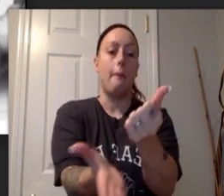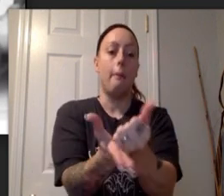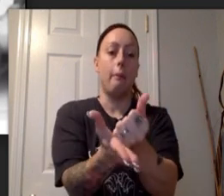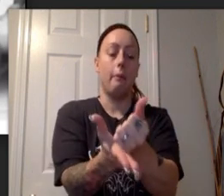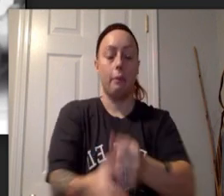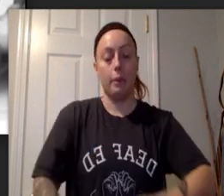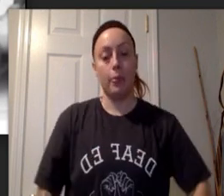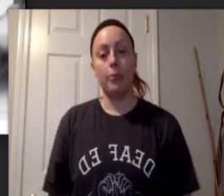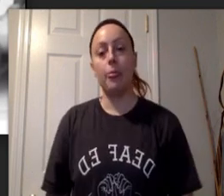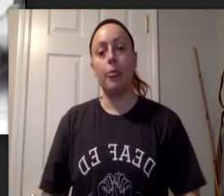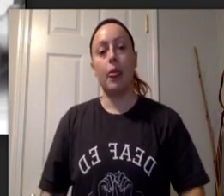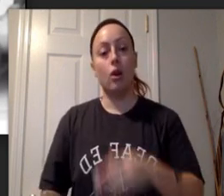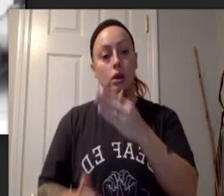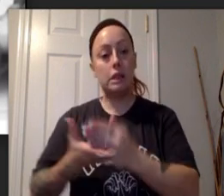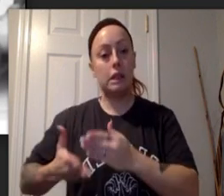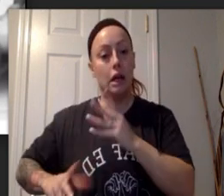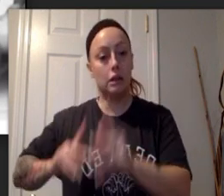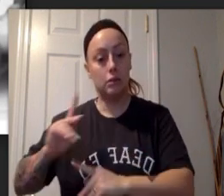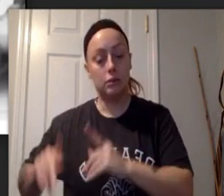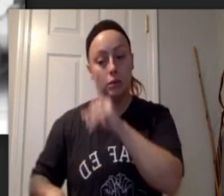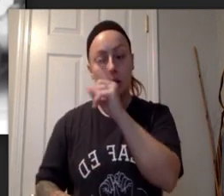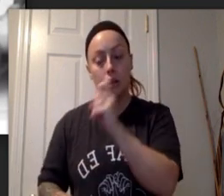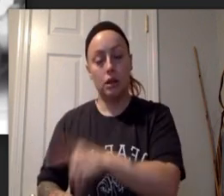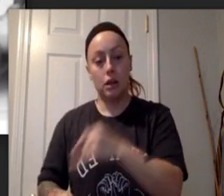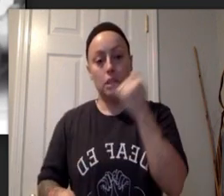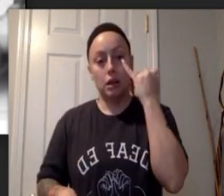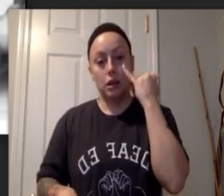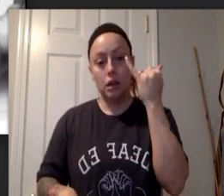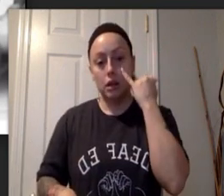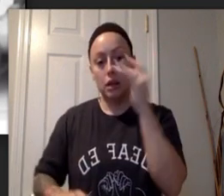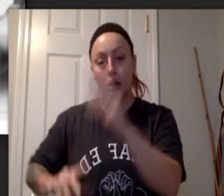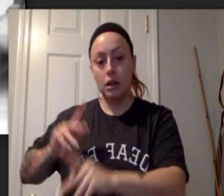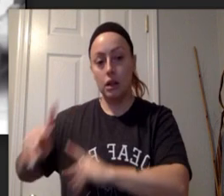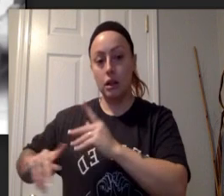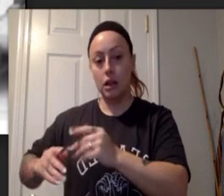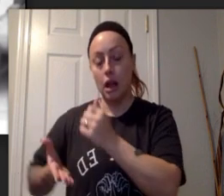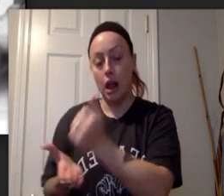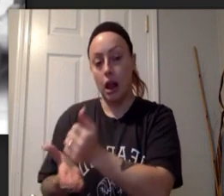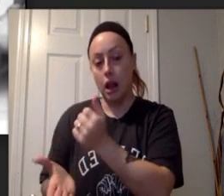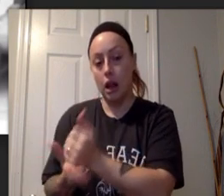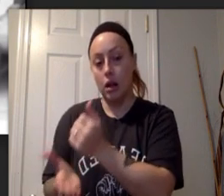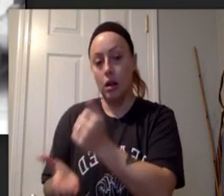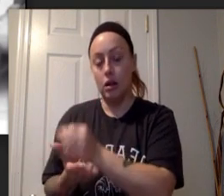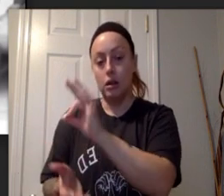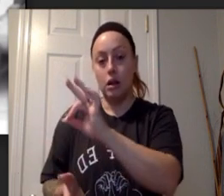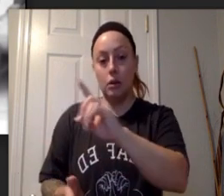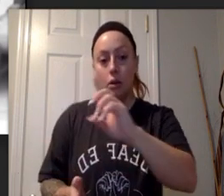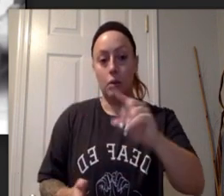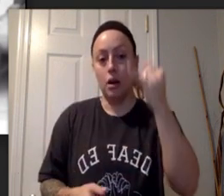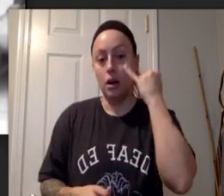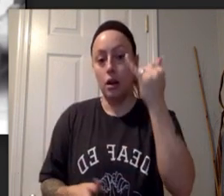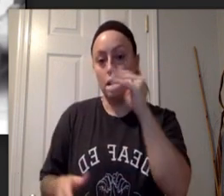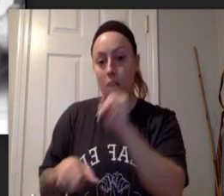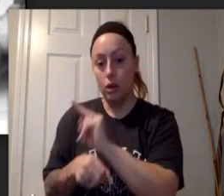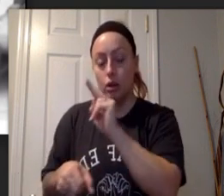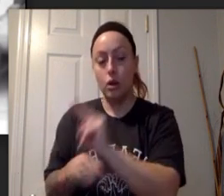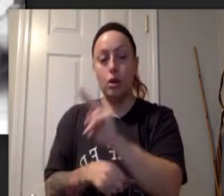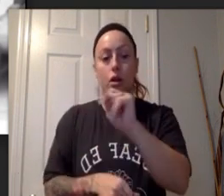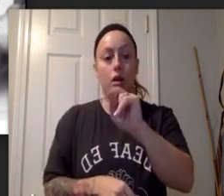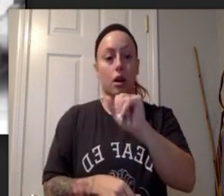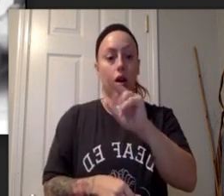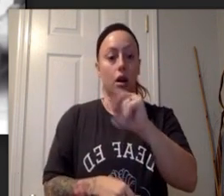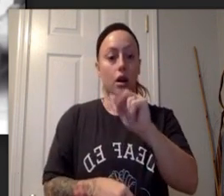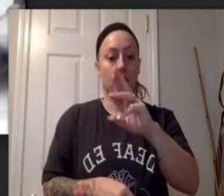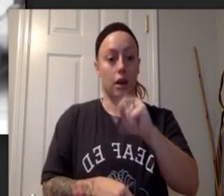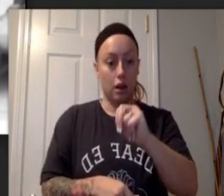some people ask, well, will 911 help me walk through using the Narcan? Probably not if you don't tell them that you have it, because they're probably